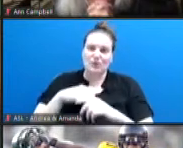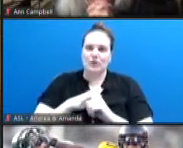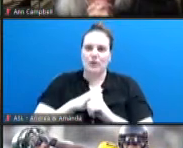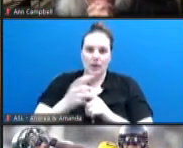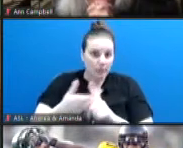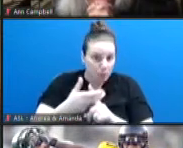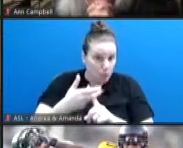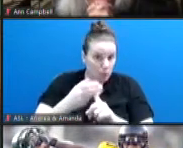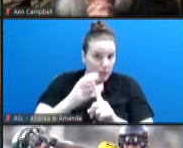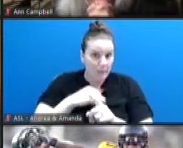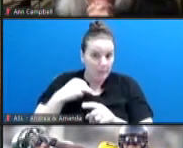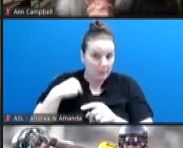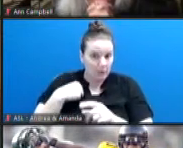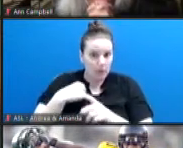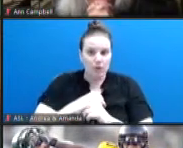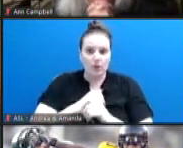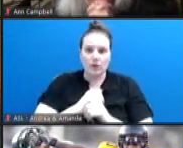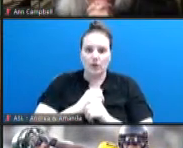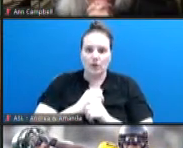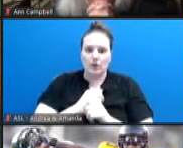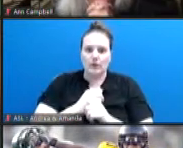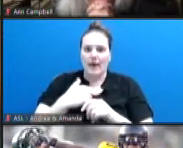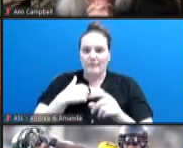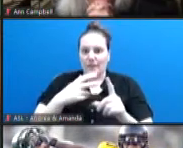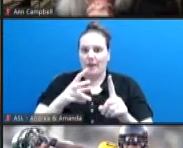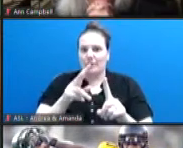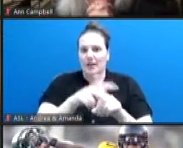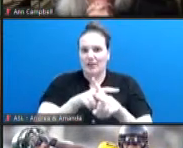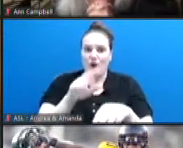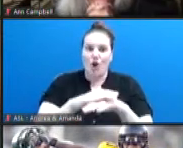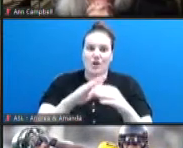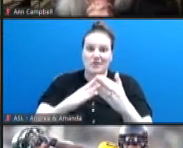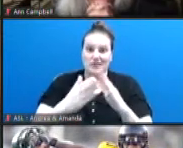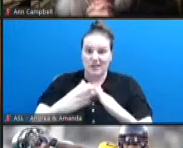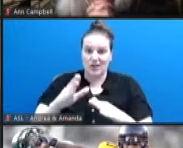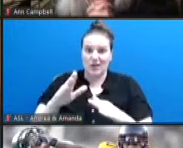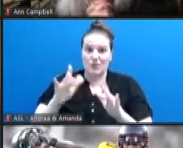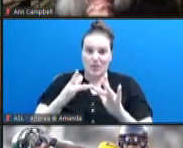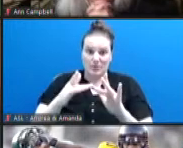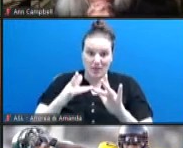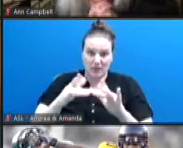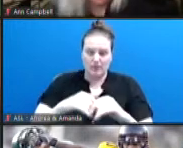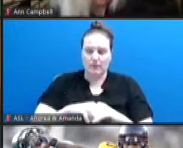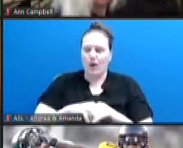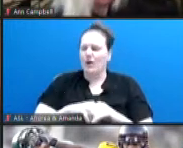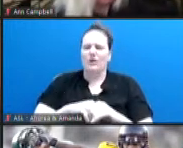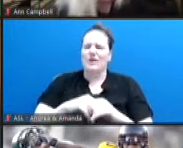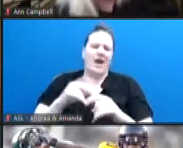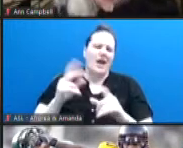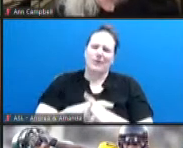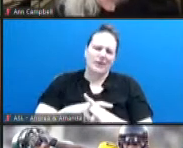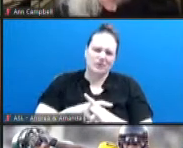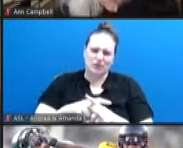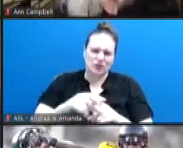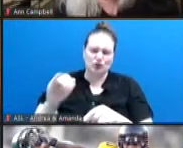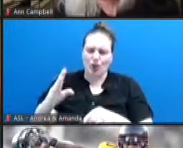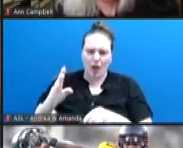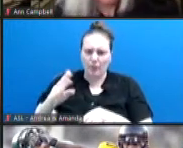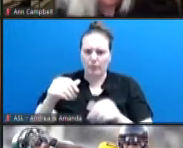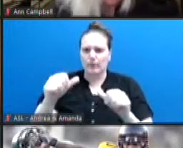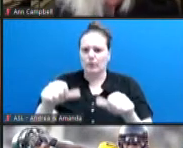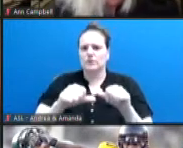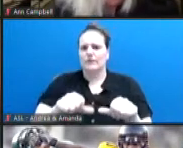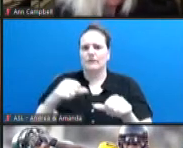recruiting members. And they actually had an application on the city website, a job posting or volunteer